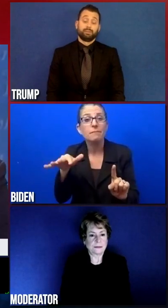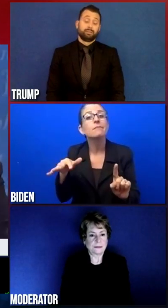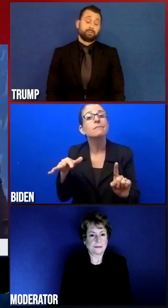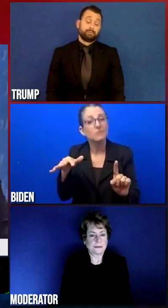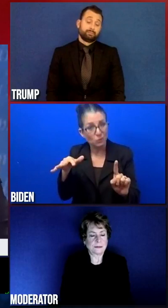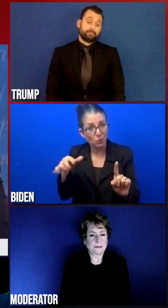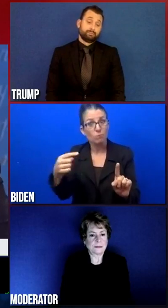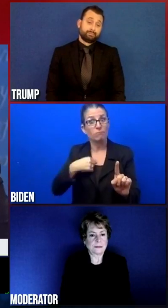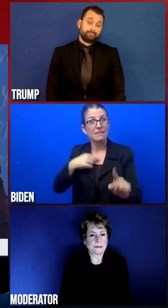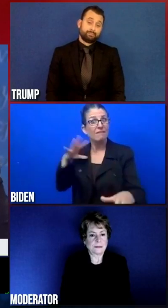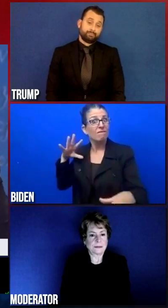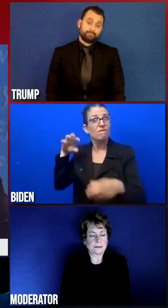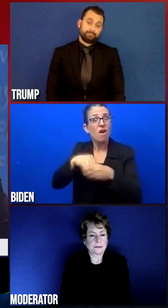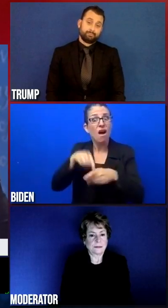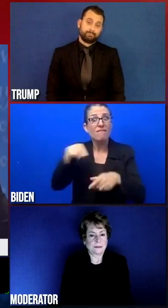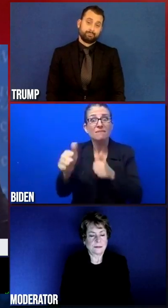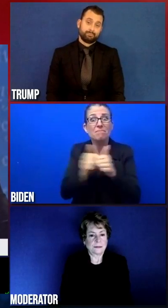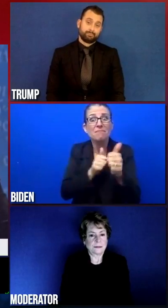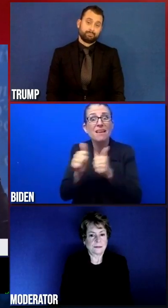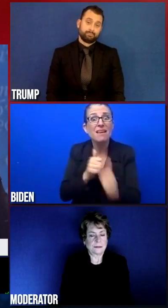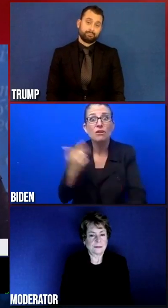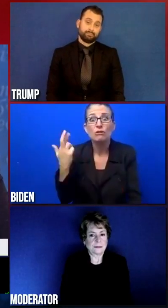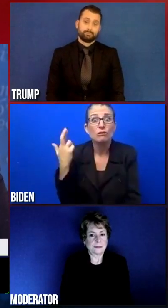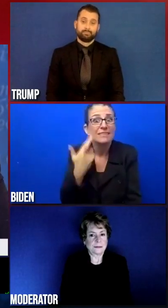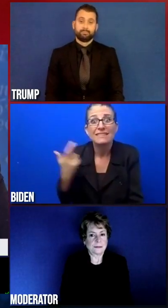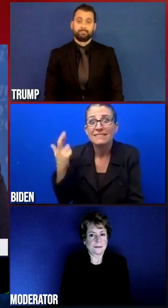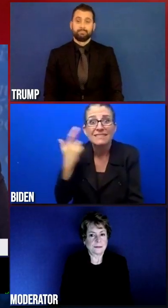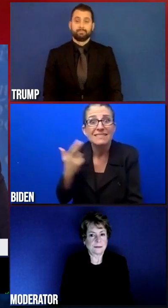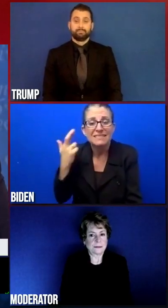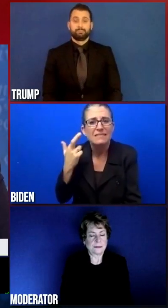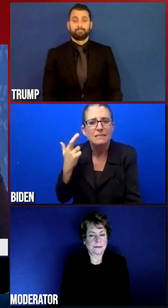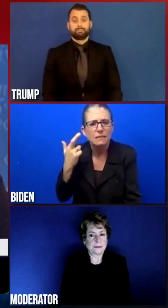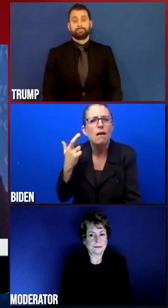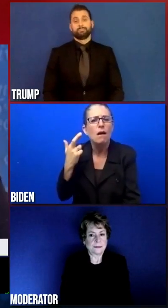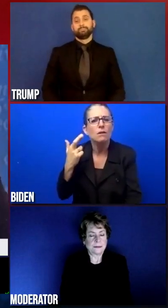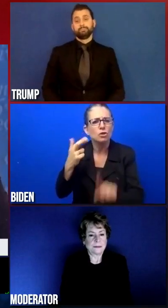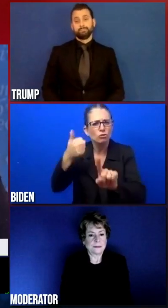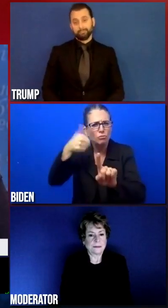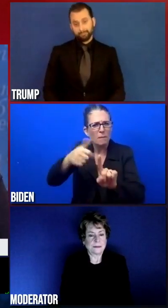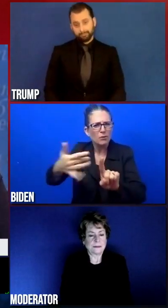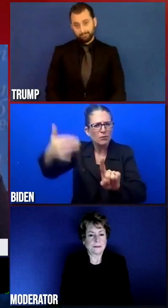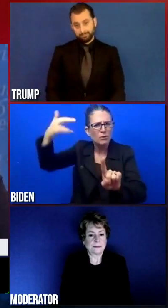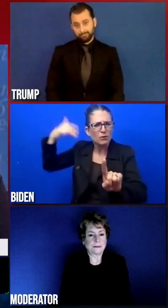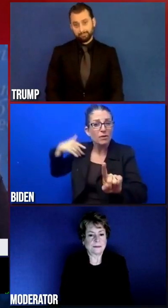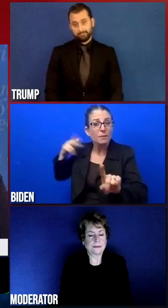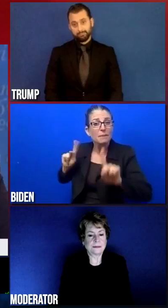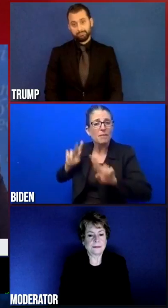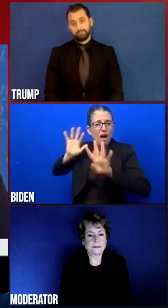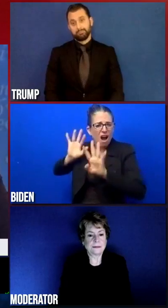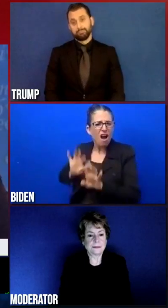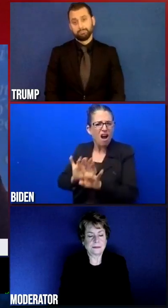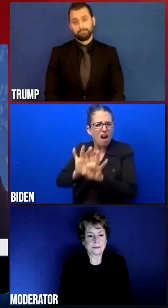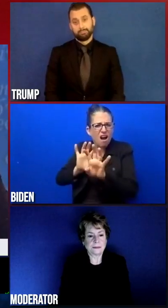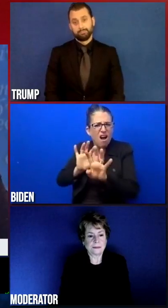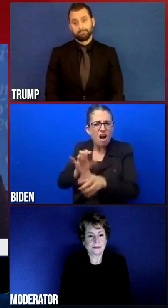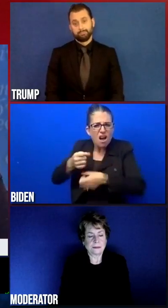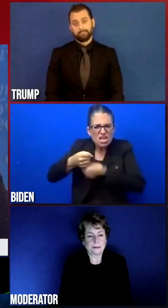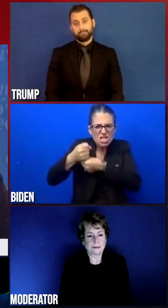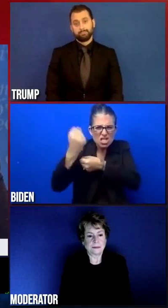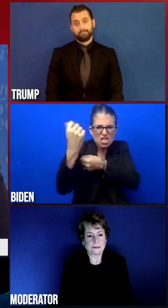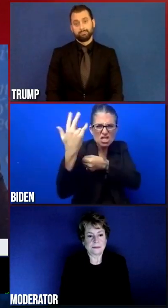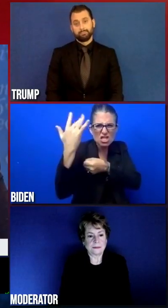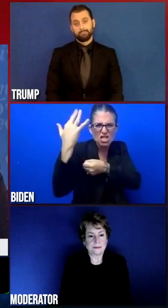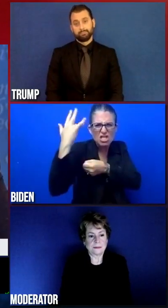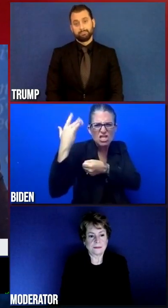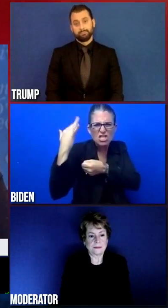out of the fields carrying torches, their veins bulging, just spewing anti-Semitic bile, and